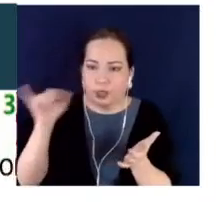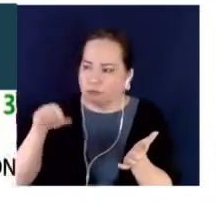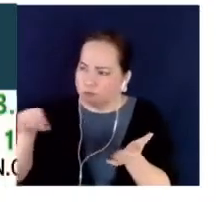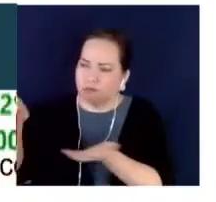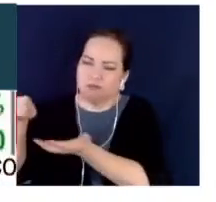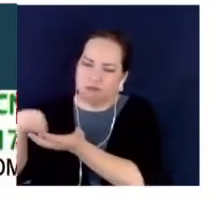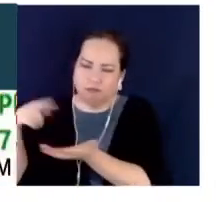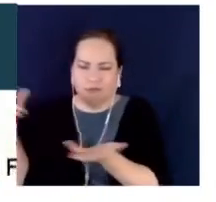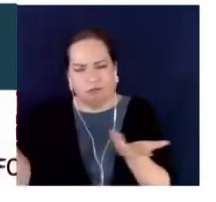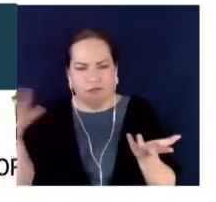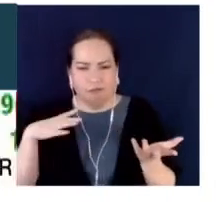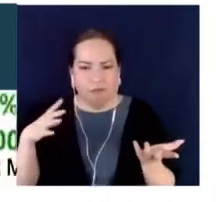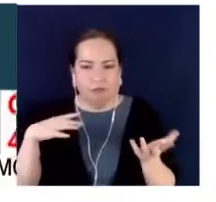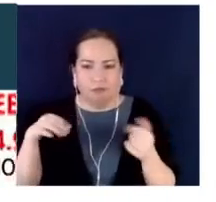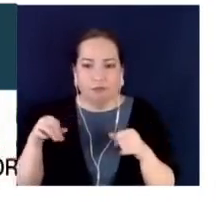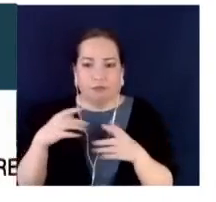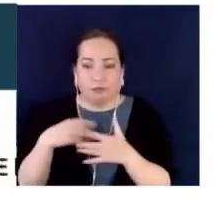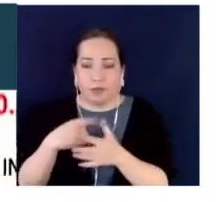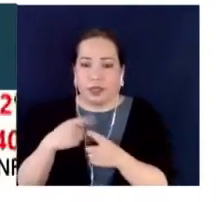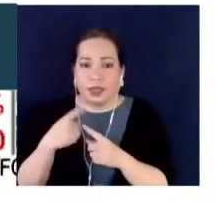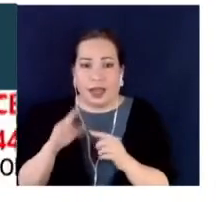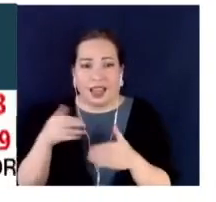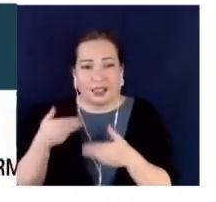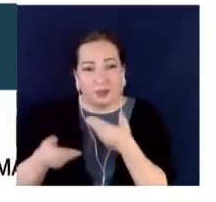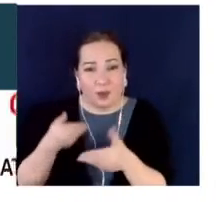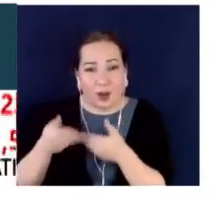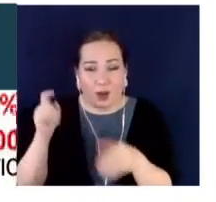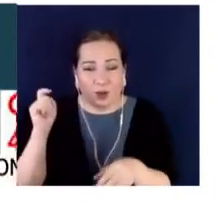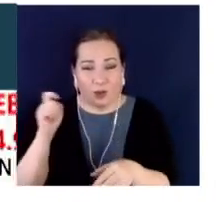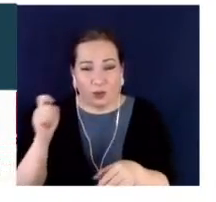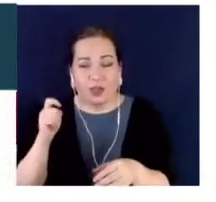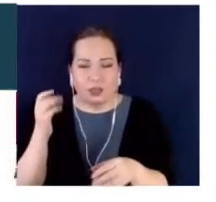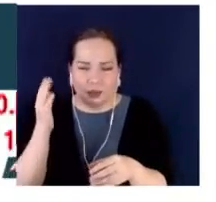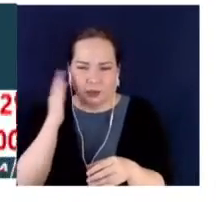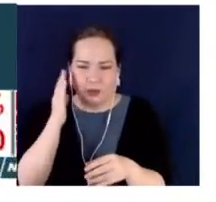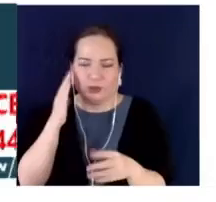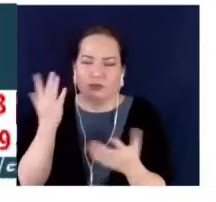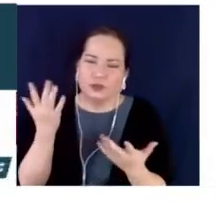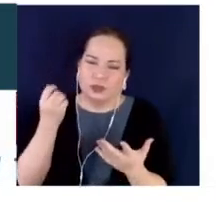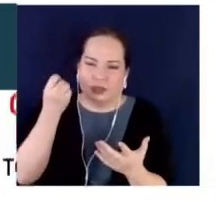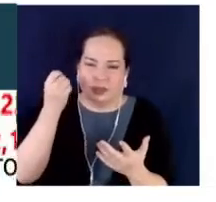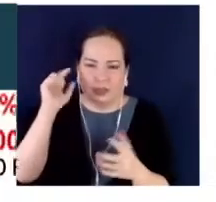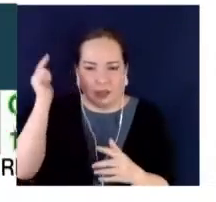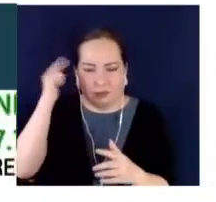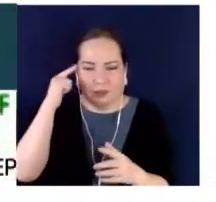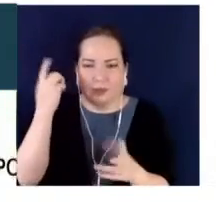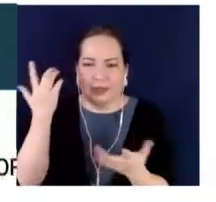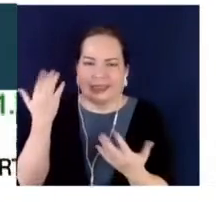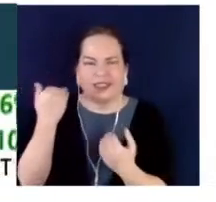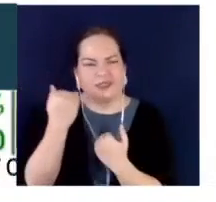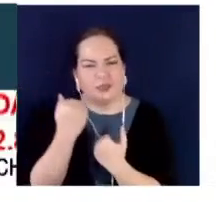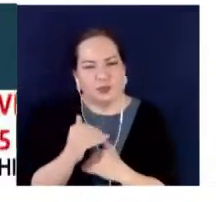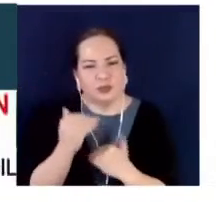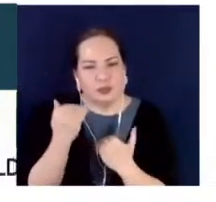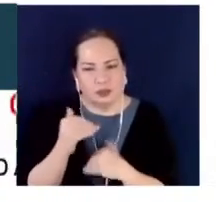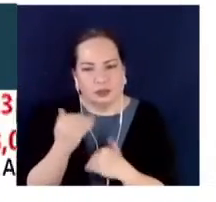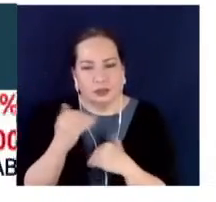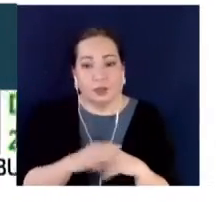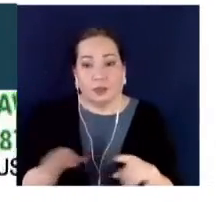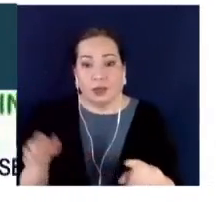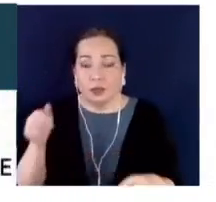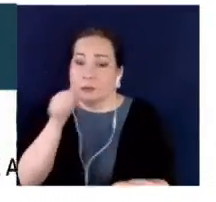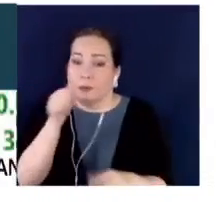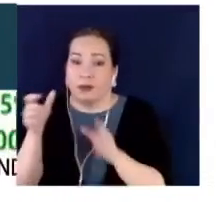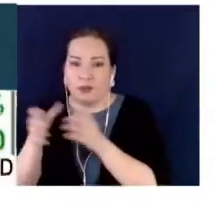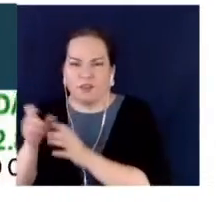So in the terms of speed, the government can do certain things to their limits. No? Private sector, of course, we can